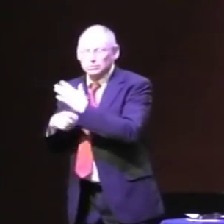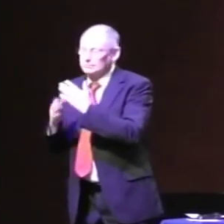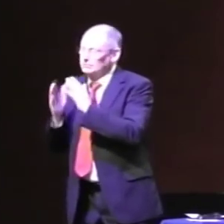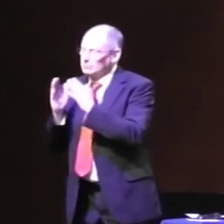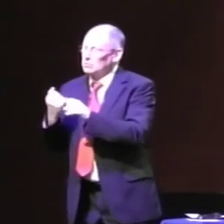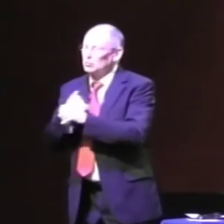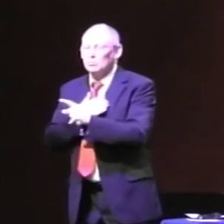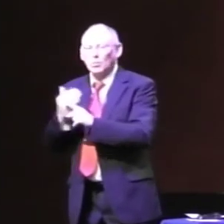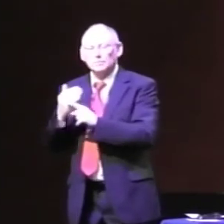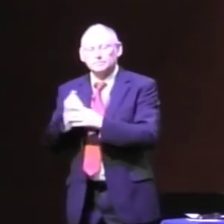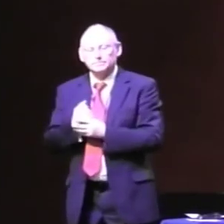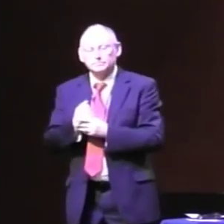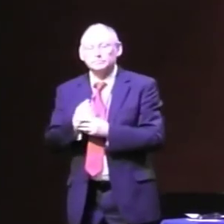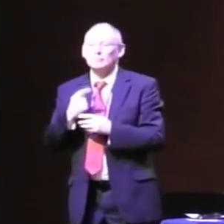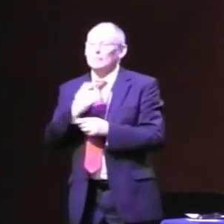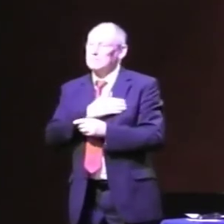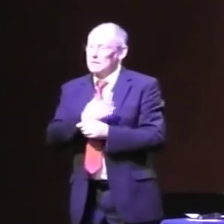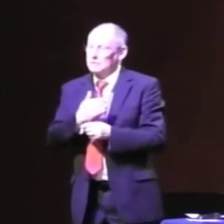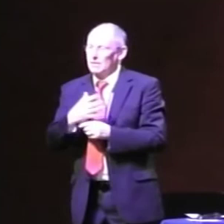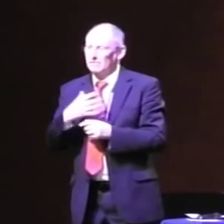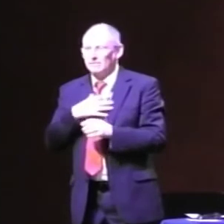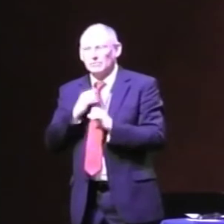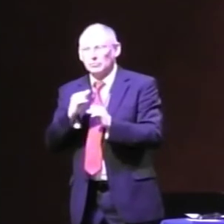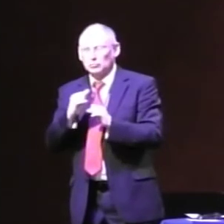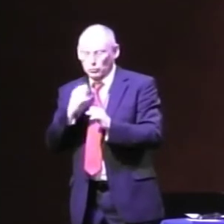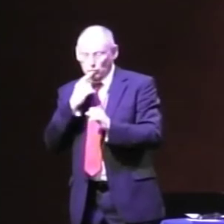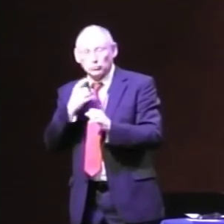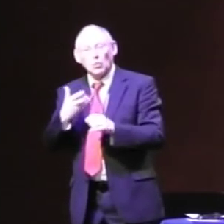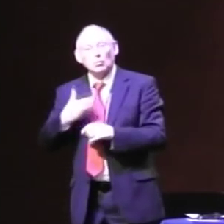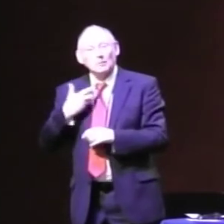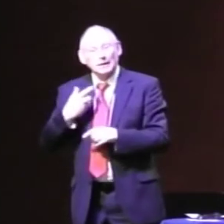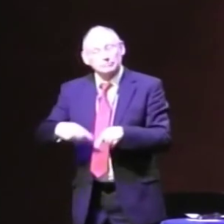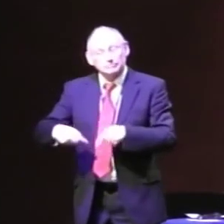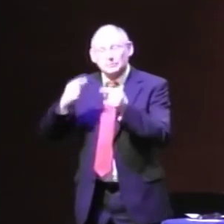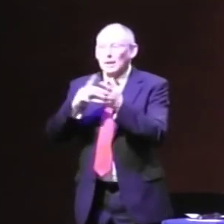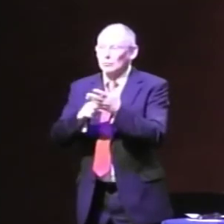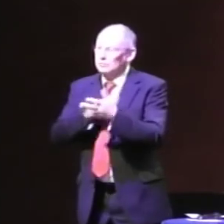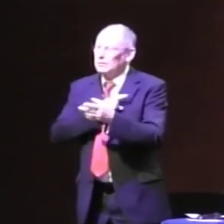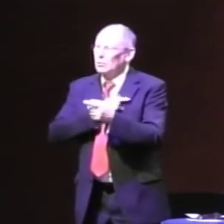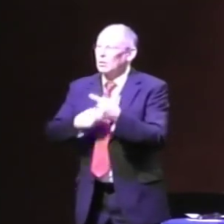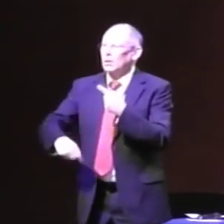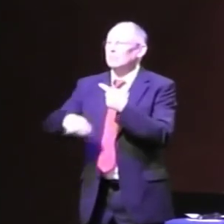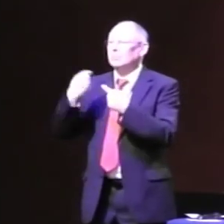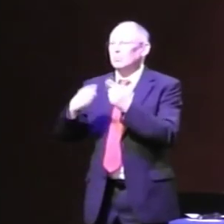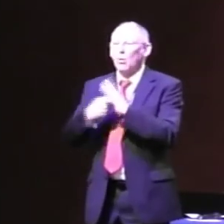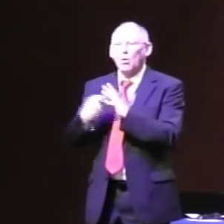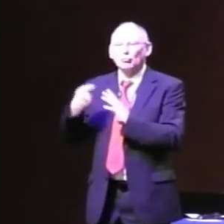more. These members are fearful to raise complaints with these landlords for fear of eviction or rent